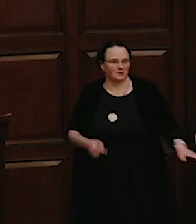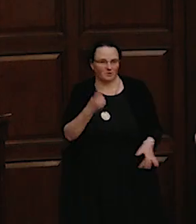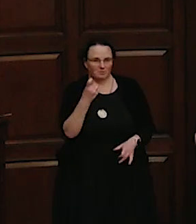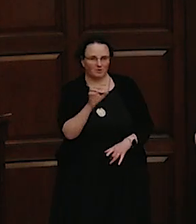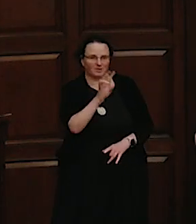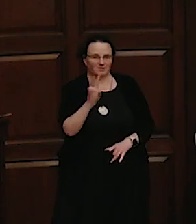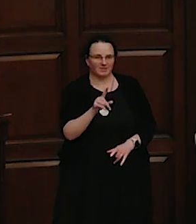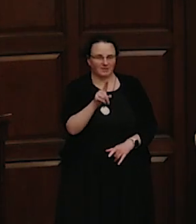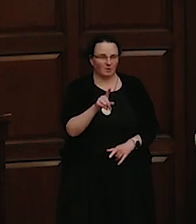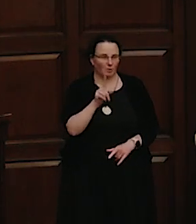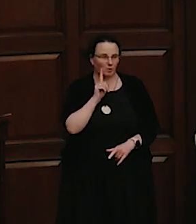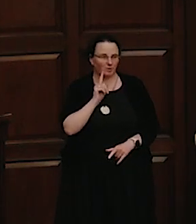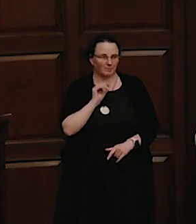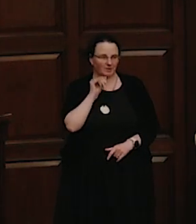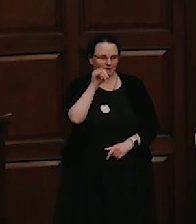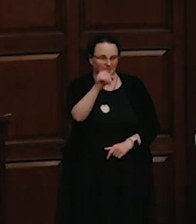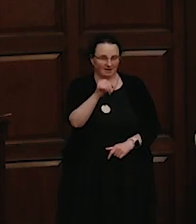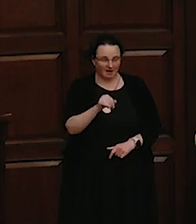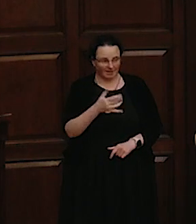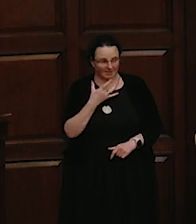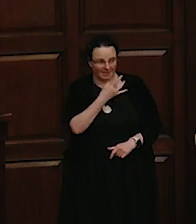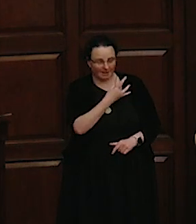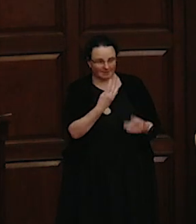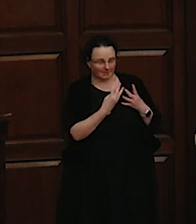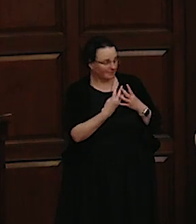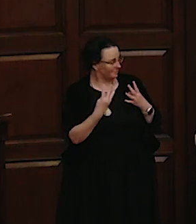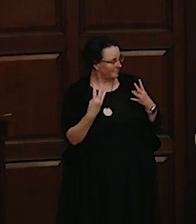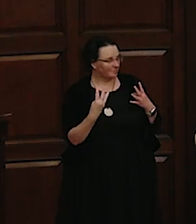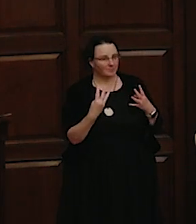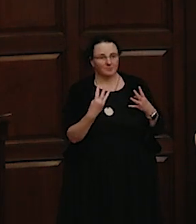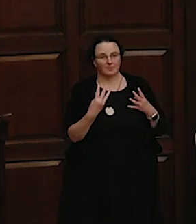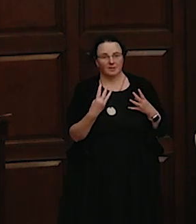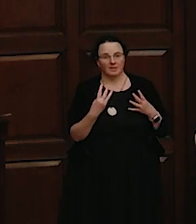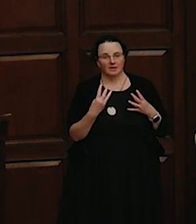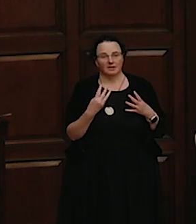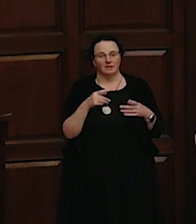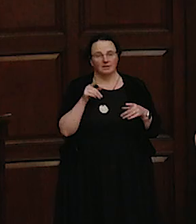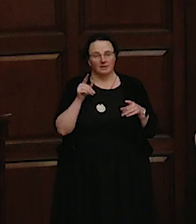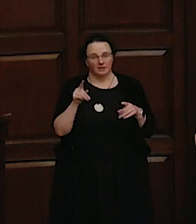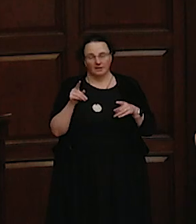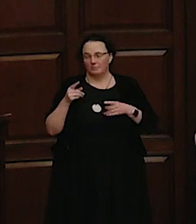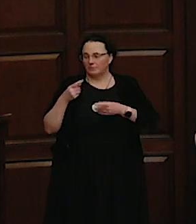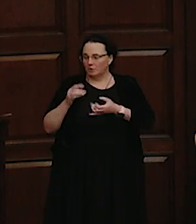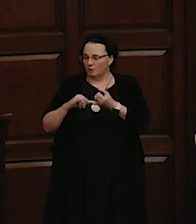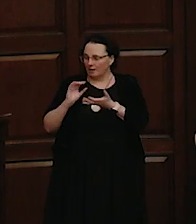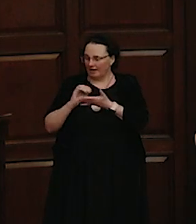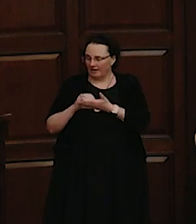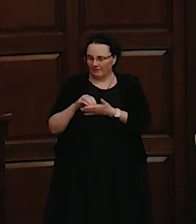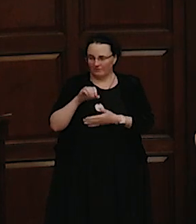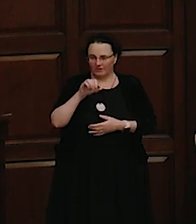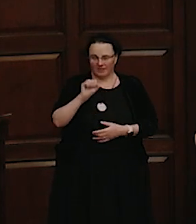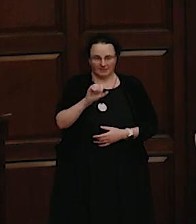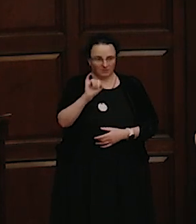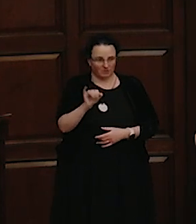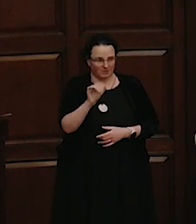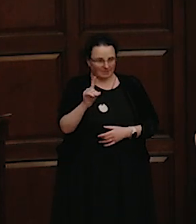Hi, I just wanted to ask the panel, I have Sjögren's, and a lot of people I talk to who have, one of the major things